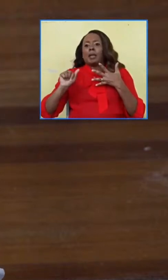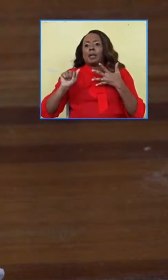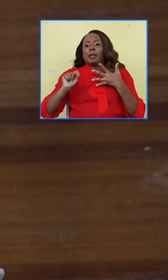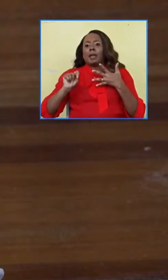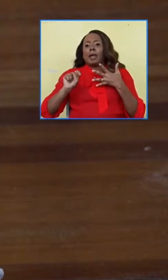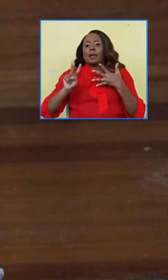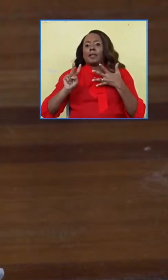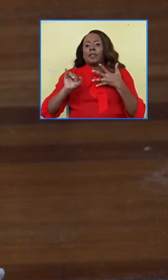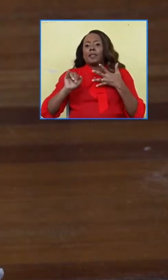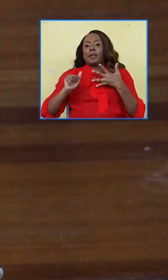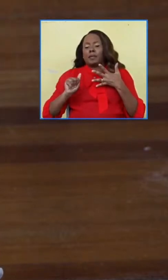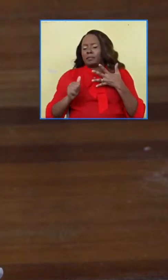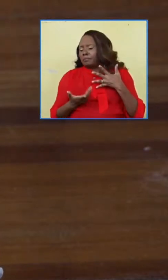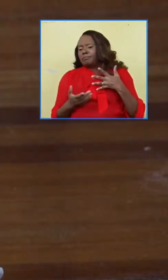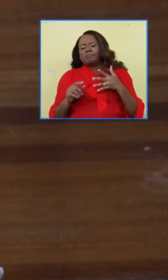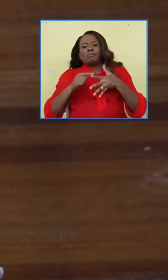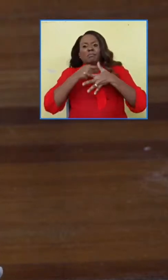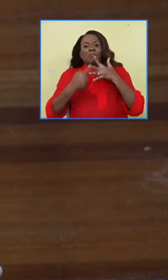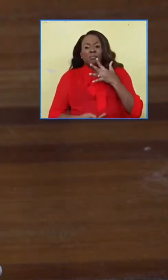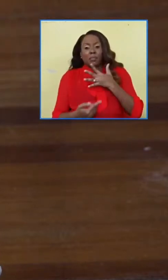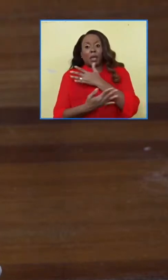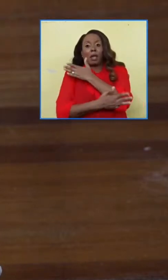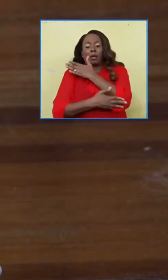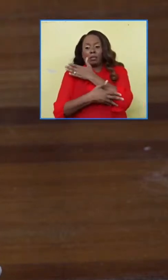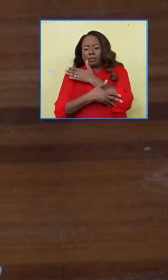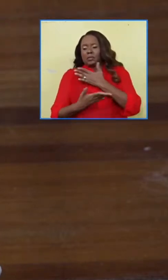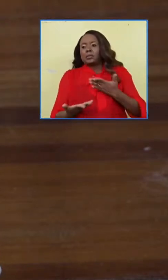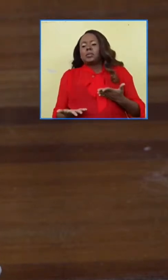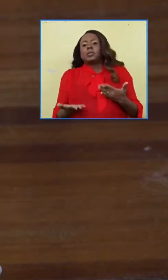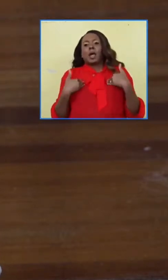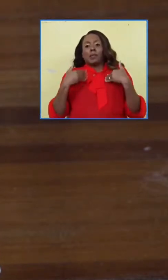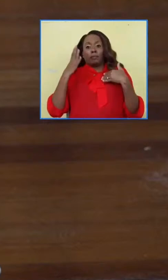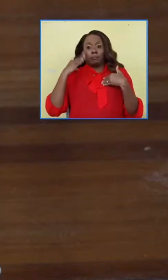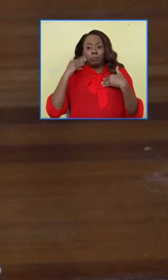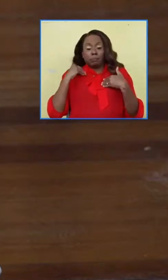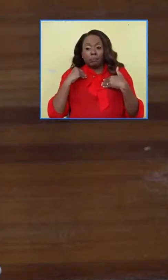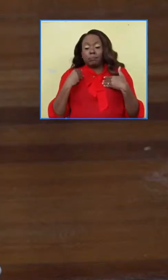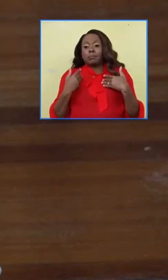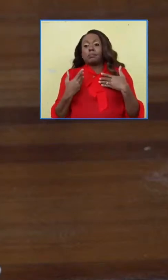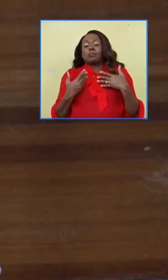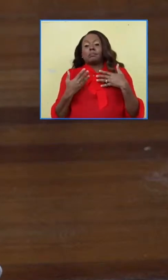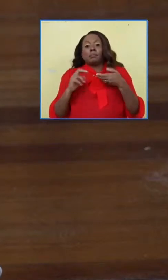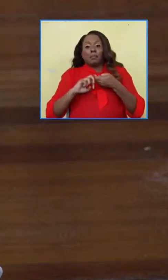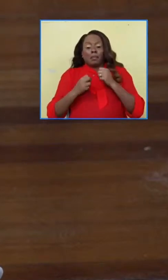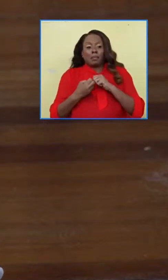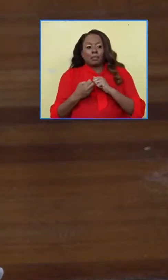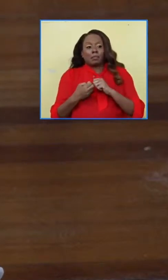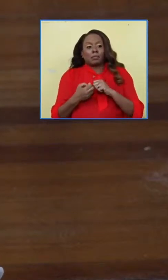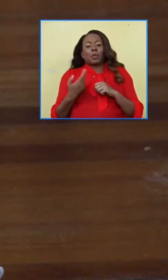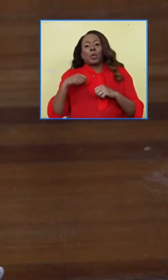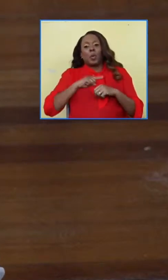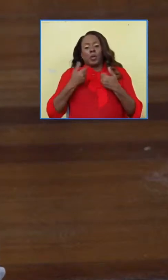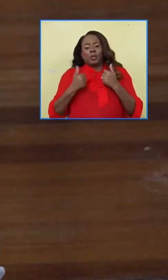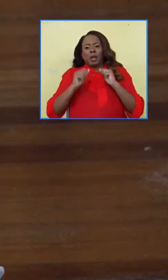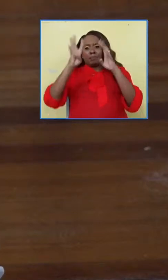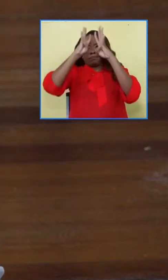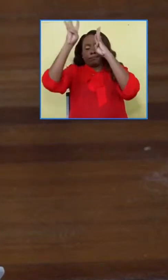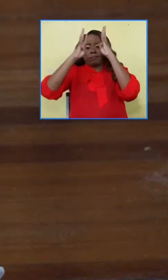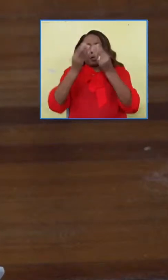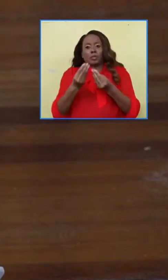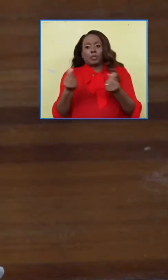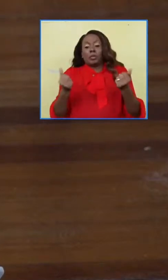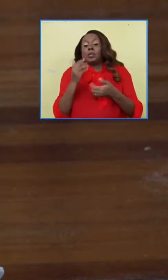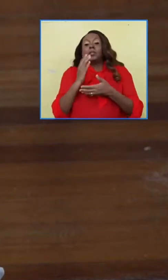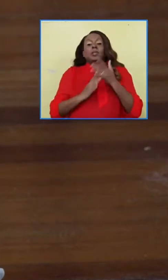of experience that we can draw upon when we're trying to craft a Barbadian solution. Some things we know already are not going to